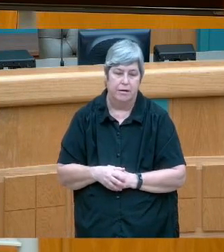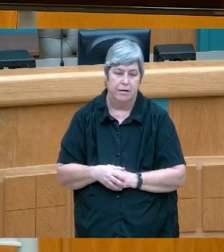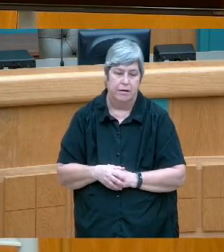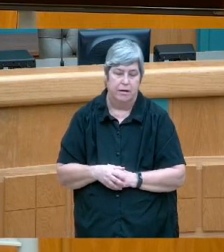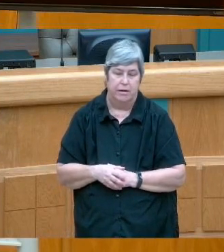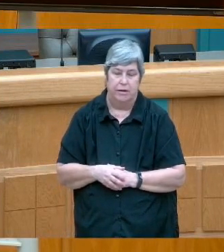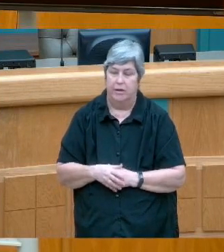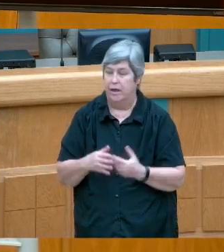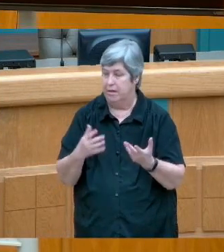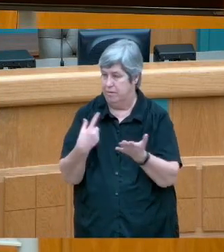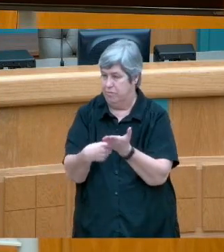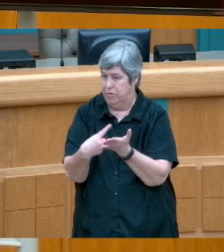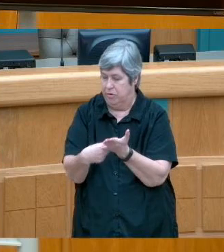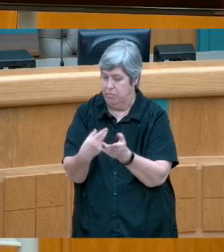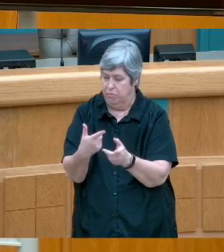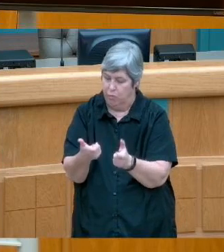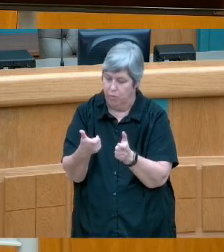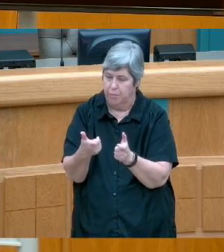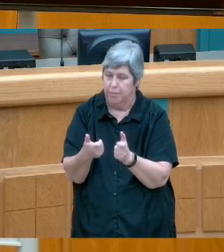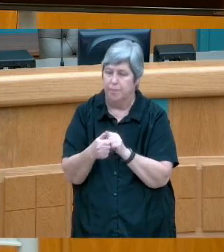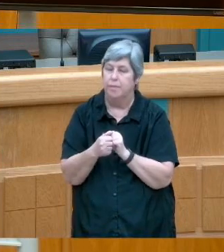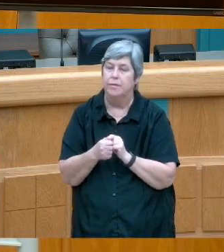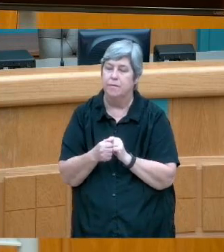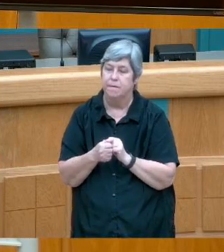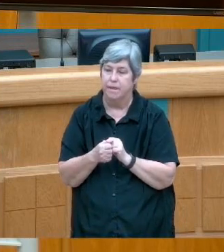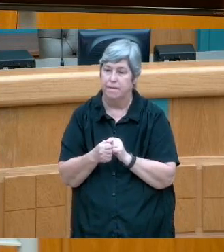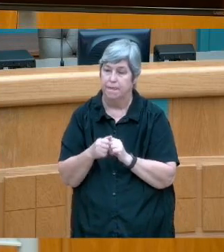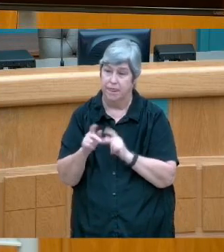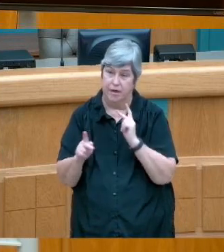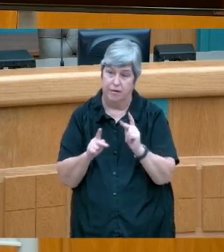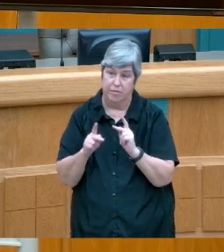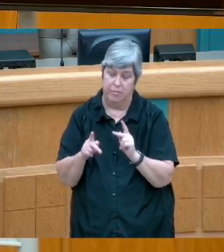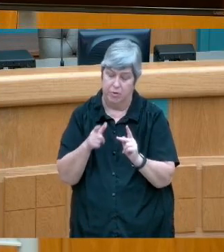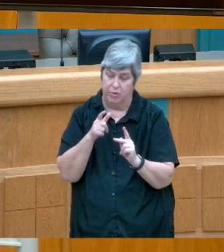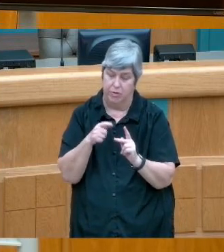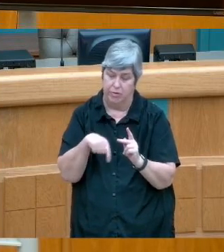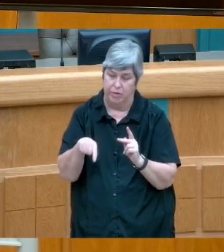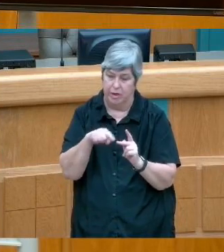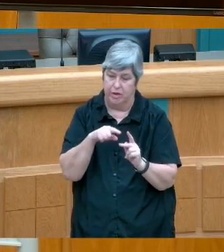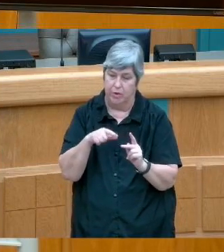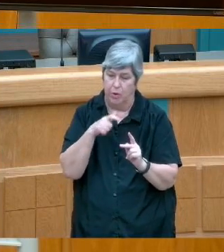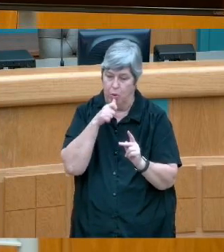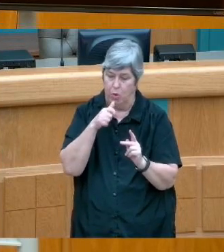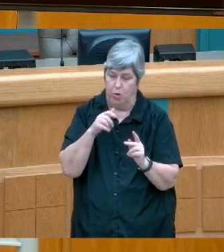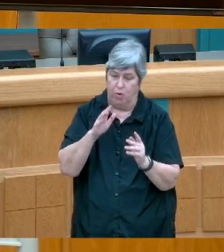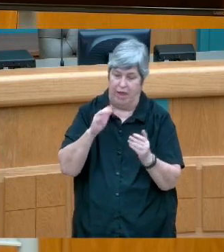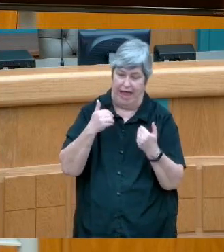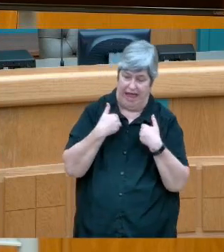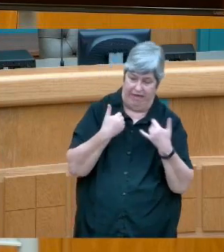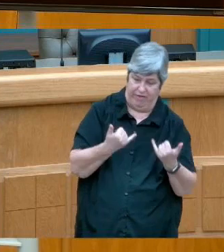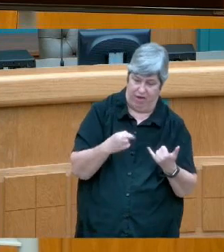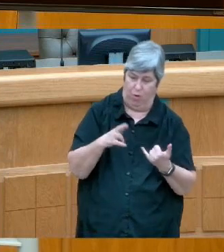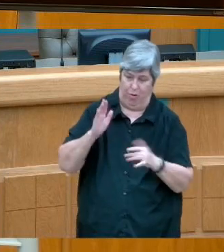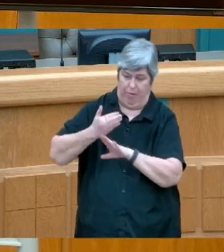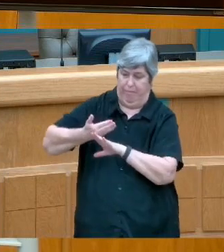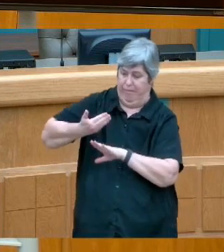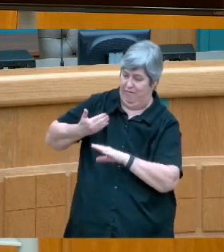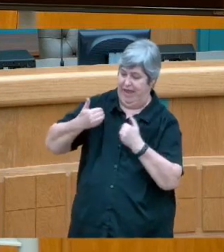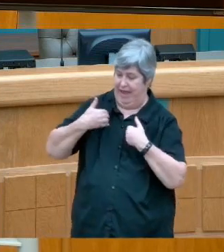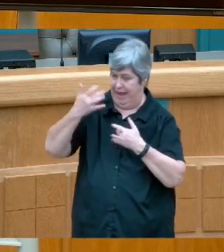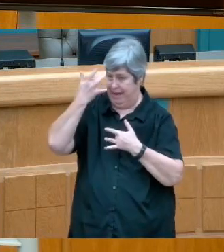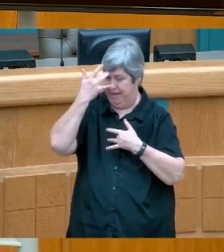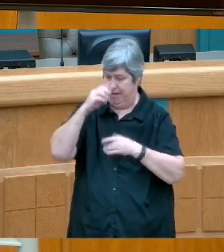And then let's just talk real quick about where these folks are that have or have had the coronavirus. So